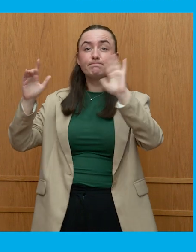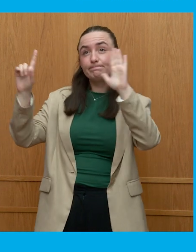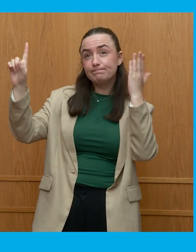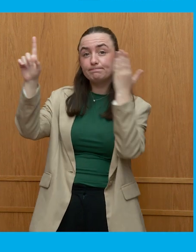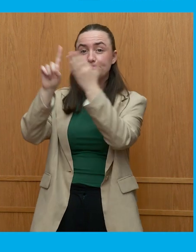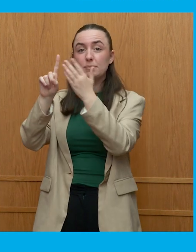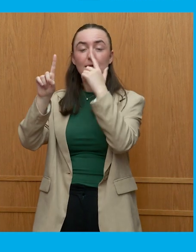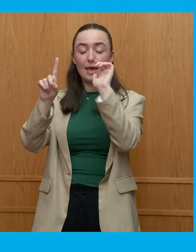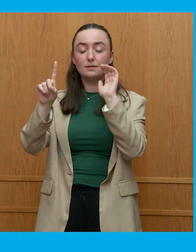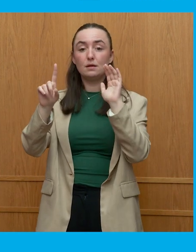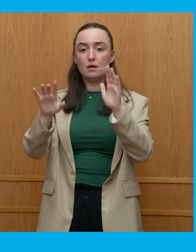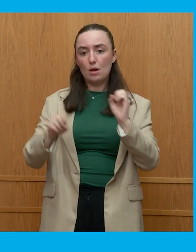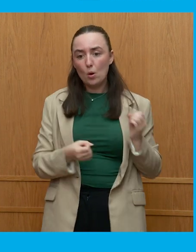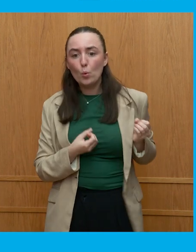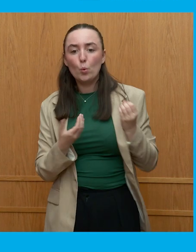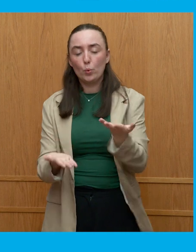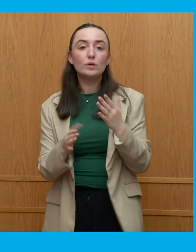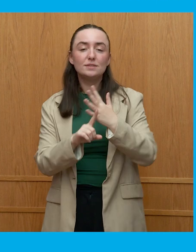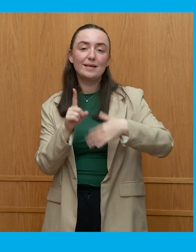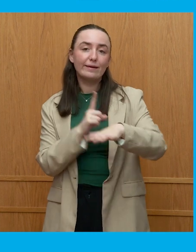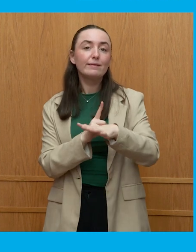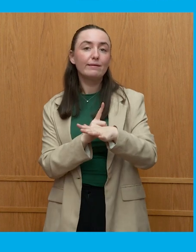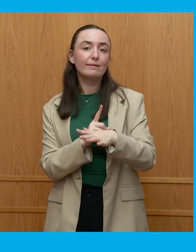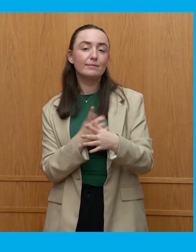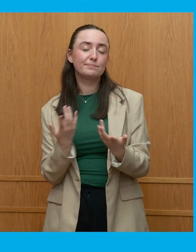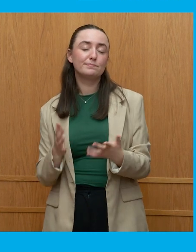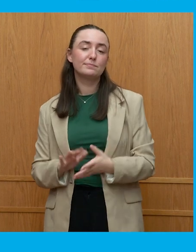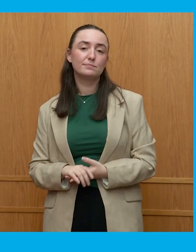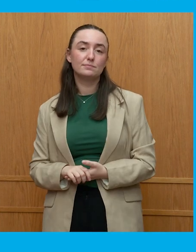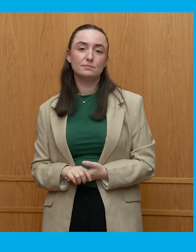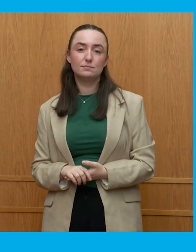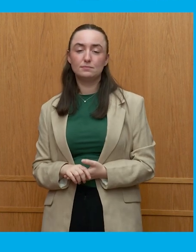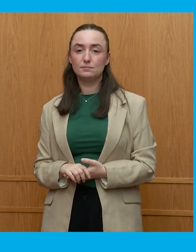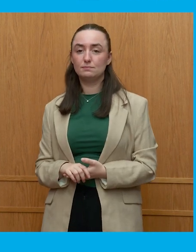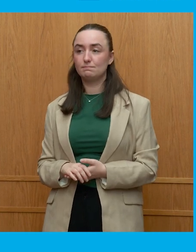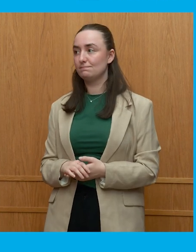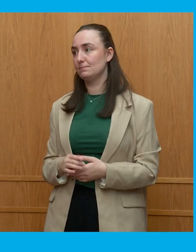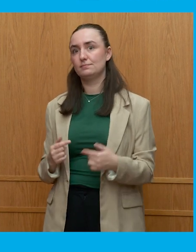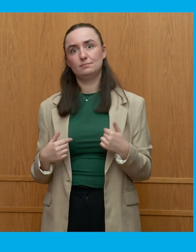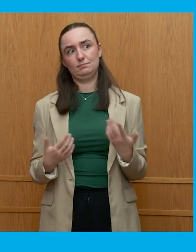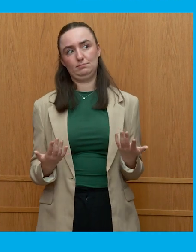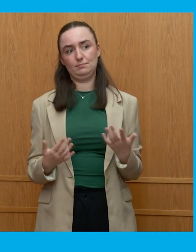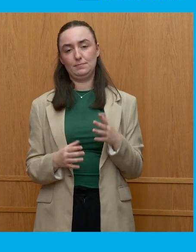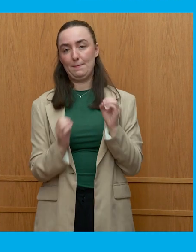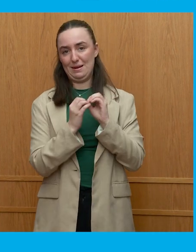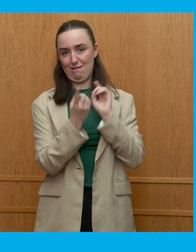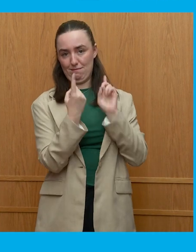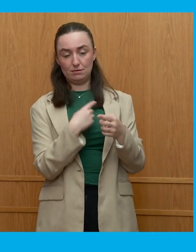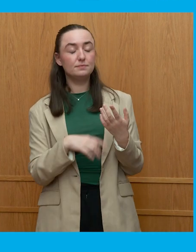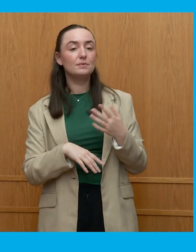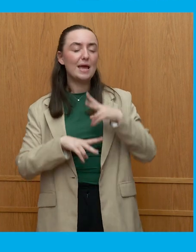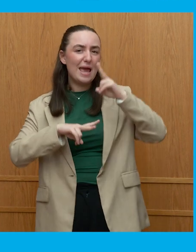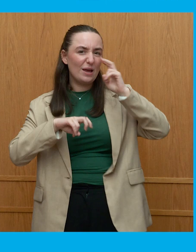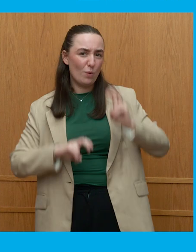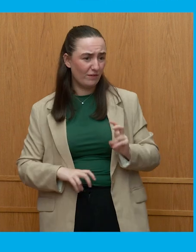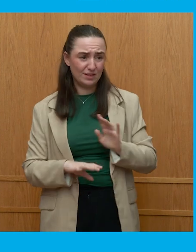society than they are at the moment. The inquiry was not helping the architecture at